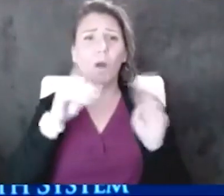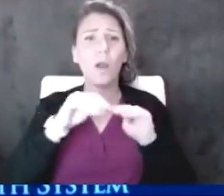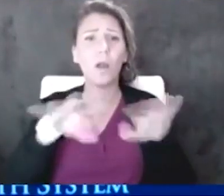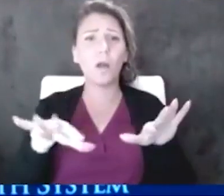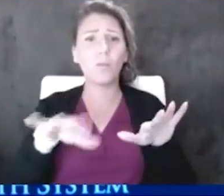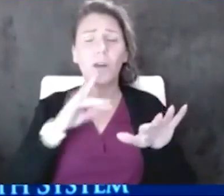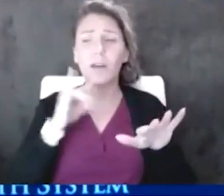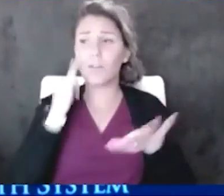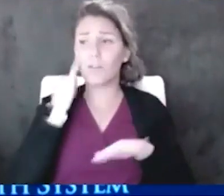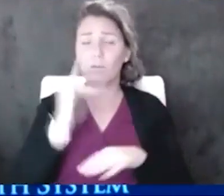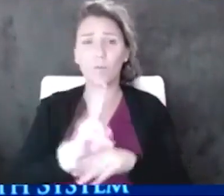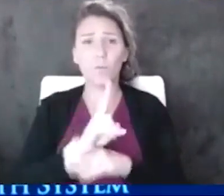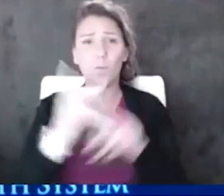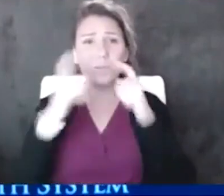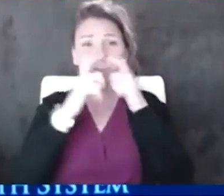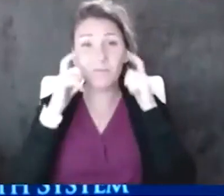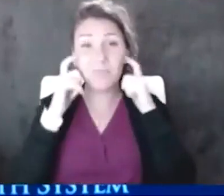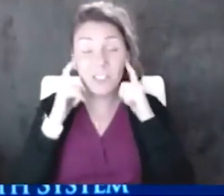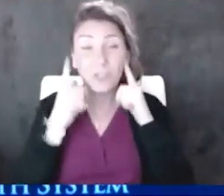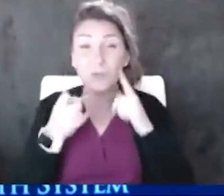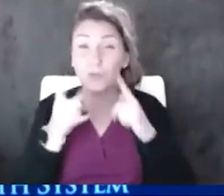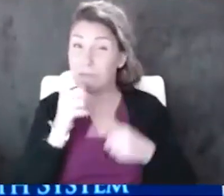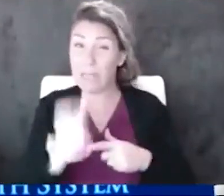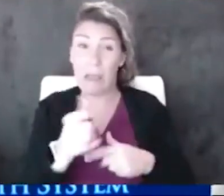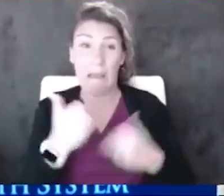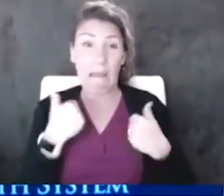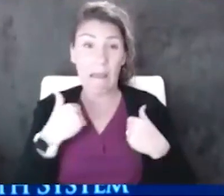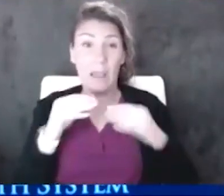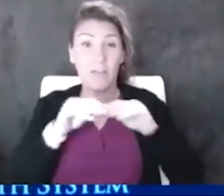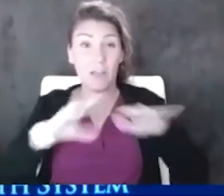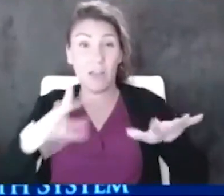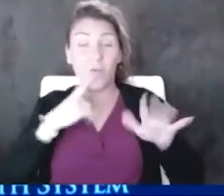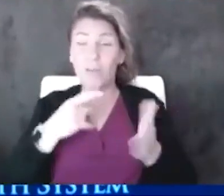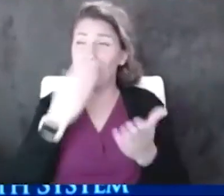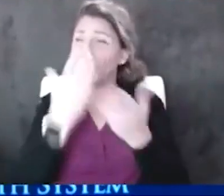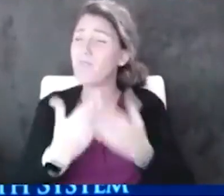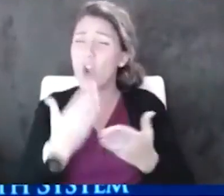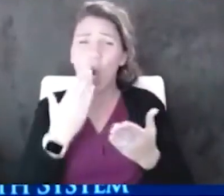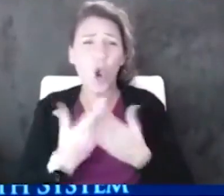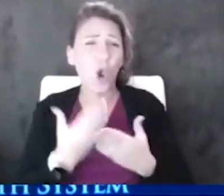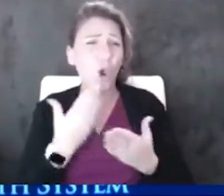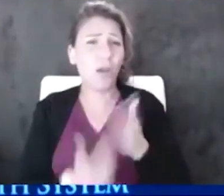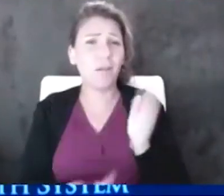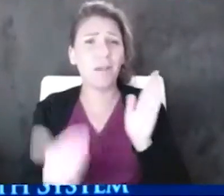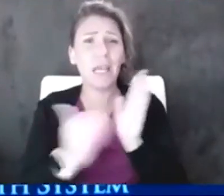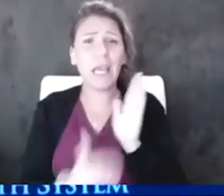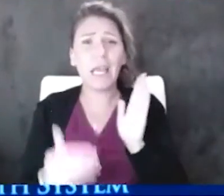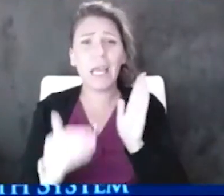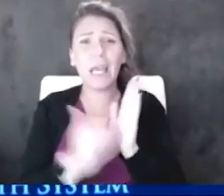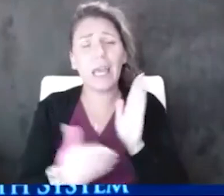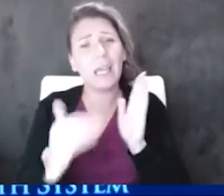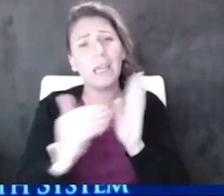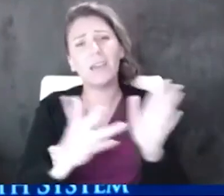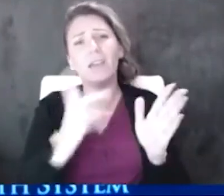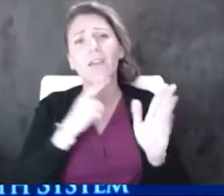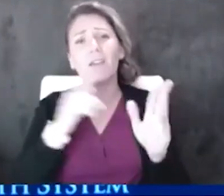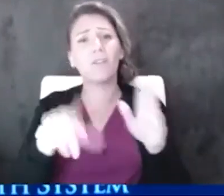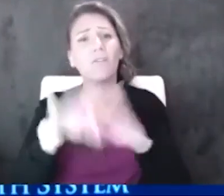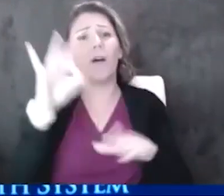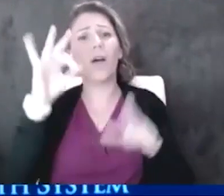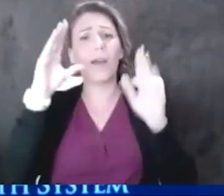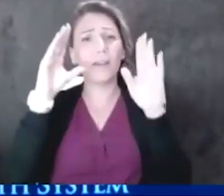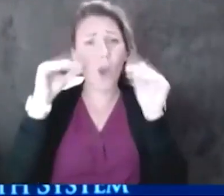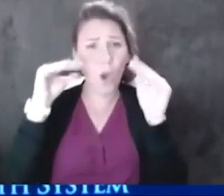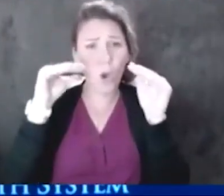have the outbreak. We've proven that again and again. So, you know, you can find hope, and hope will help